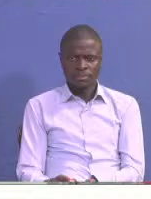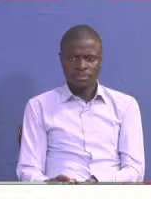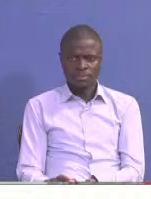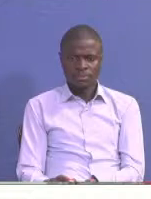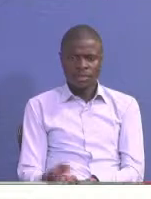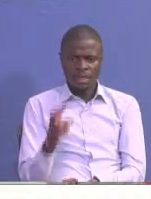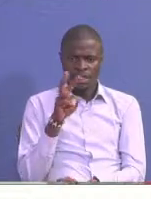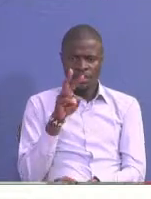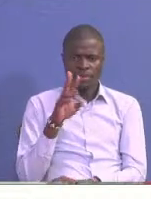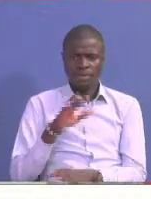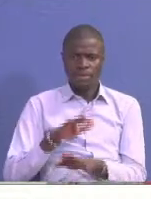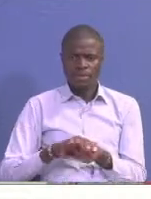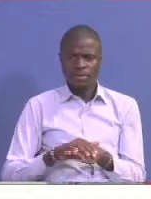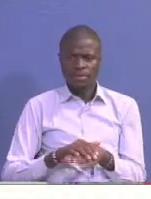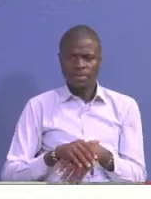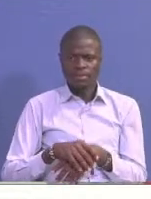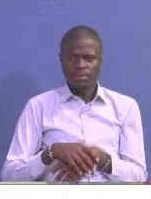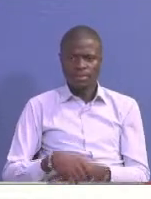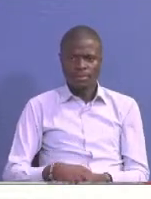Let's look at